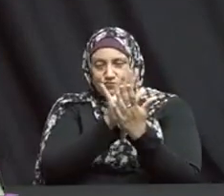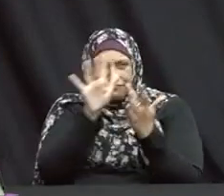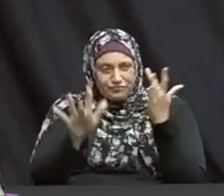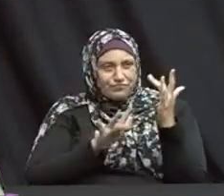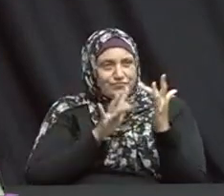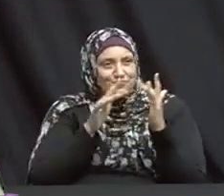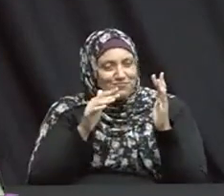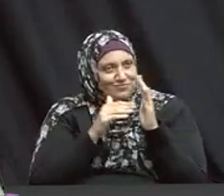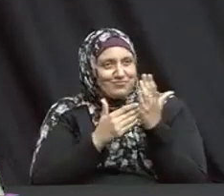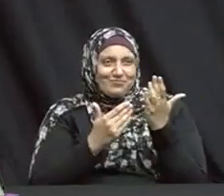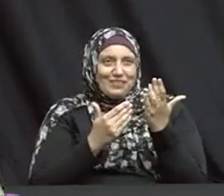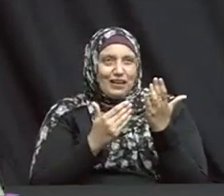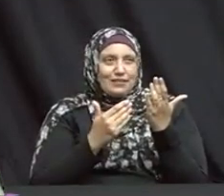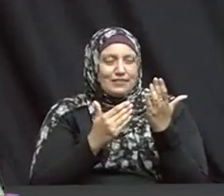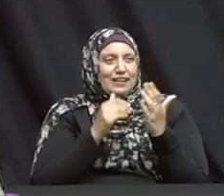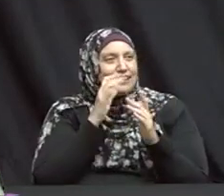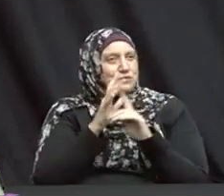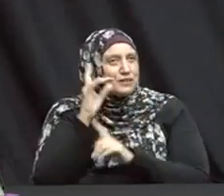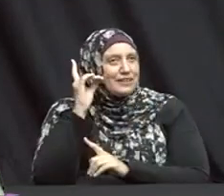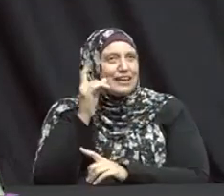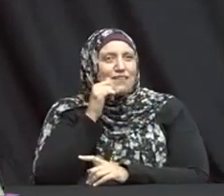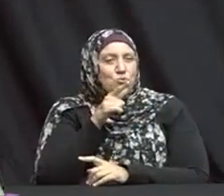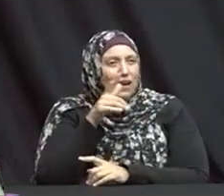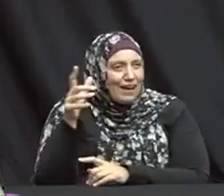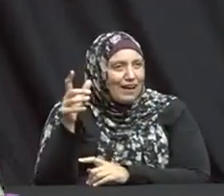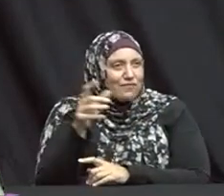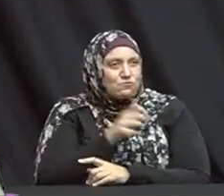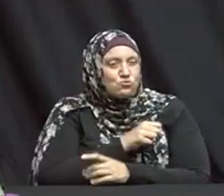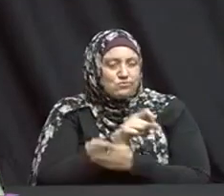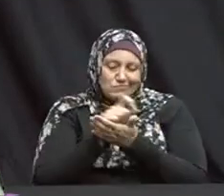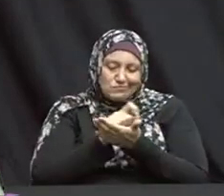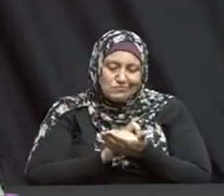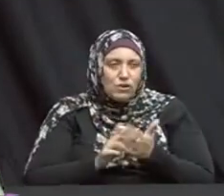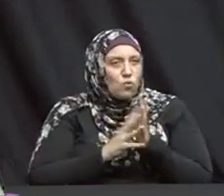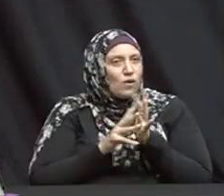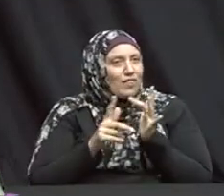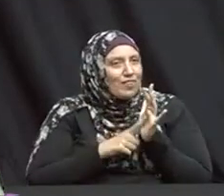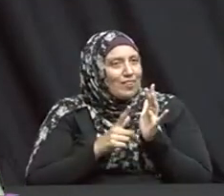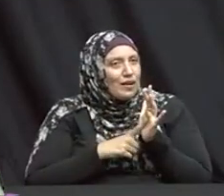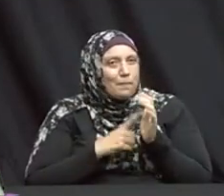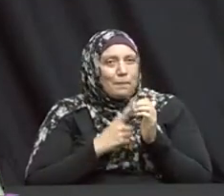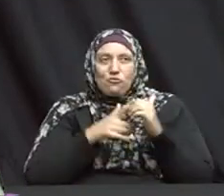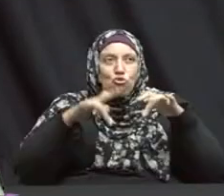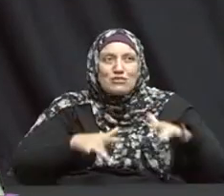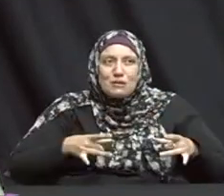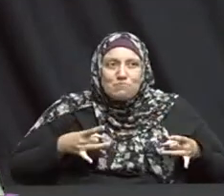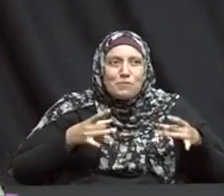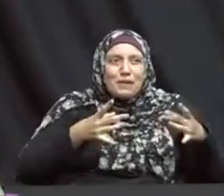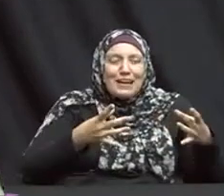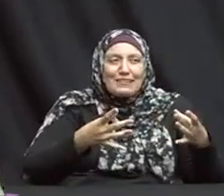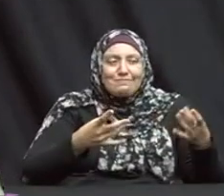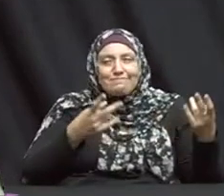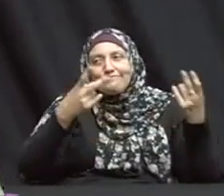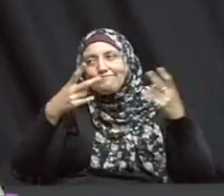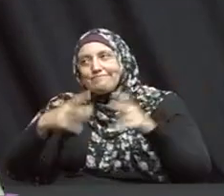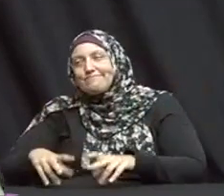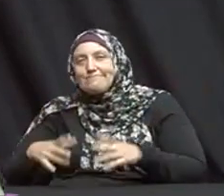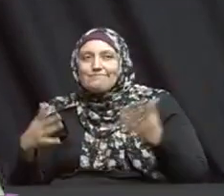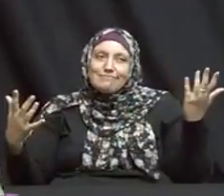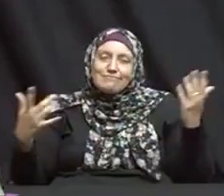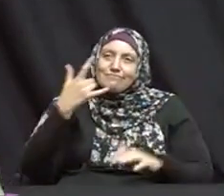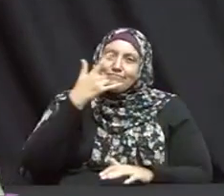one as well. If someone has to prepare a will and has not prepared it and dies, the Rawayat says, Mata mitatan jahiliya, just